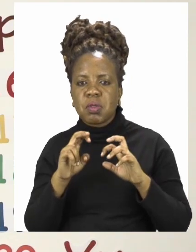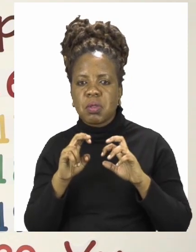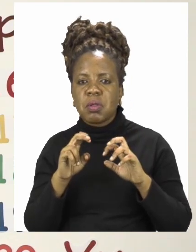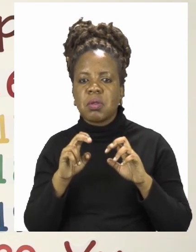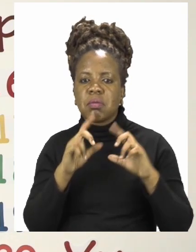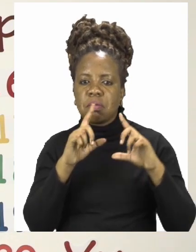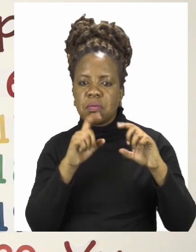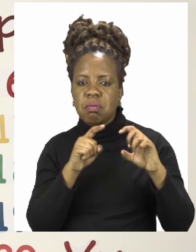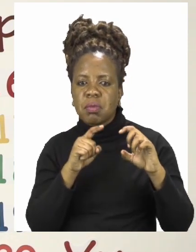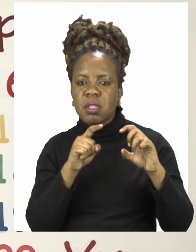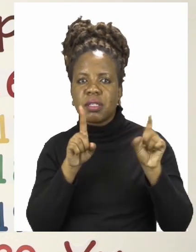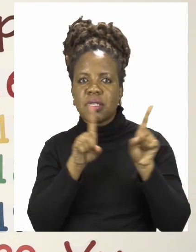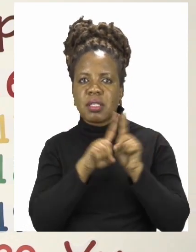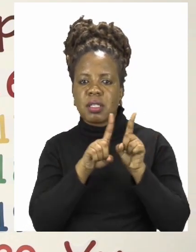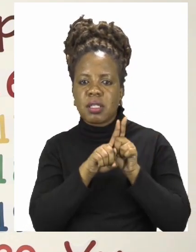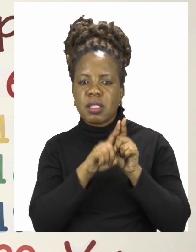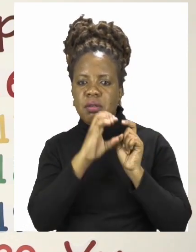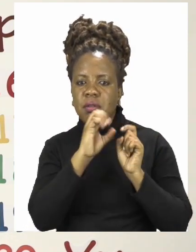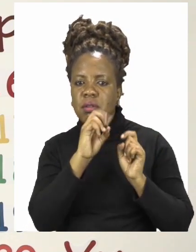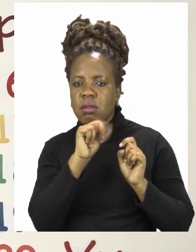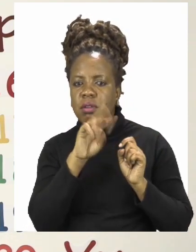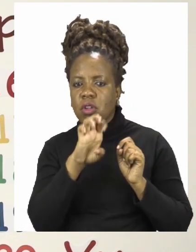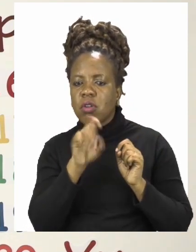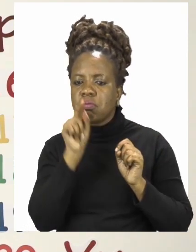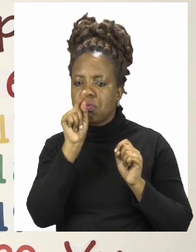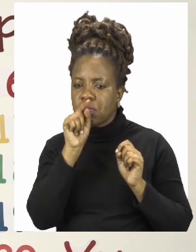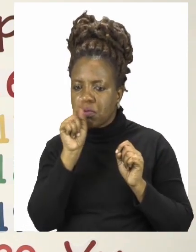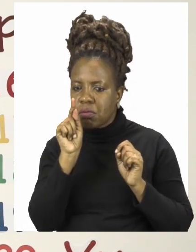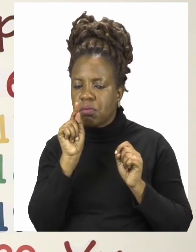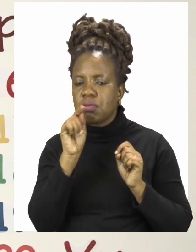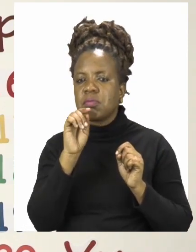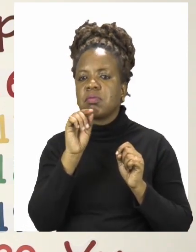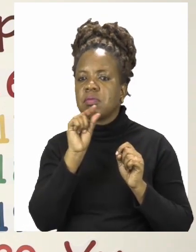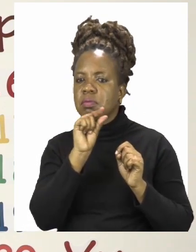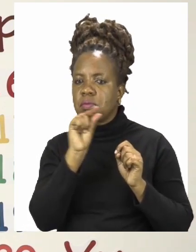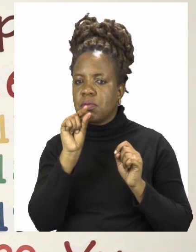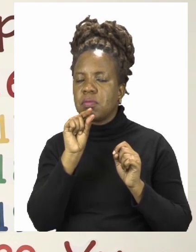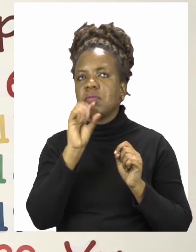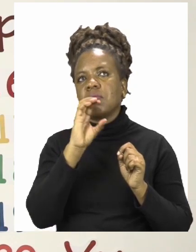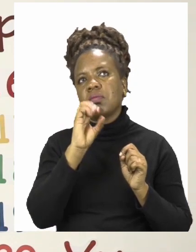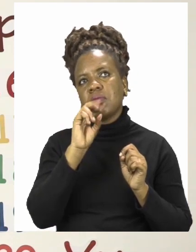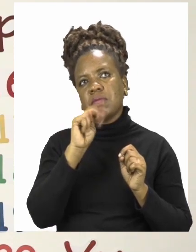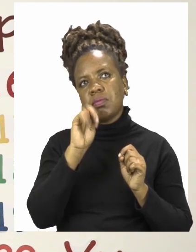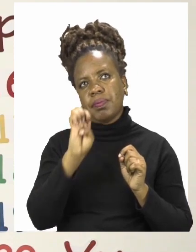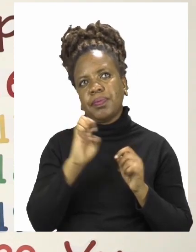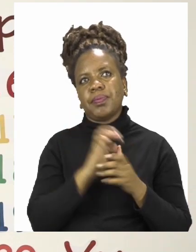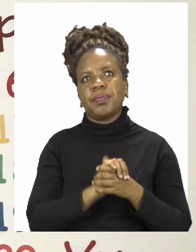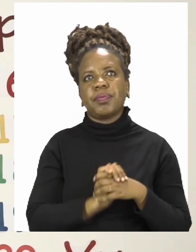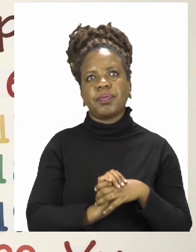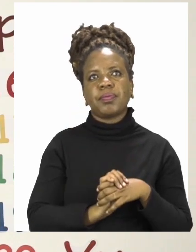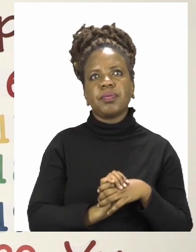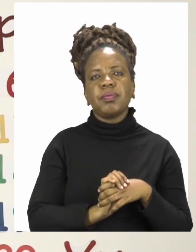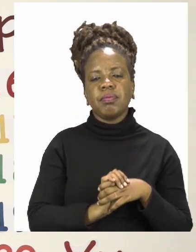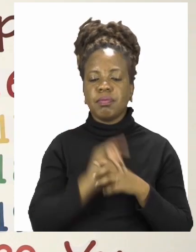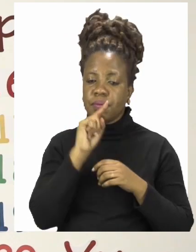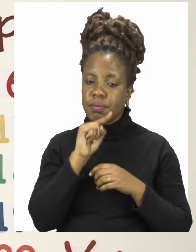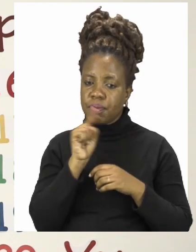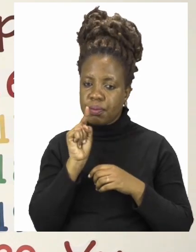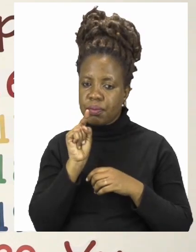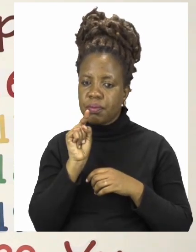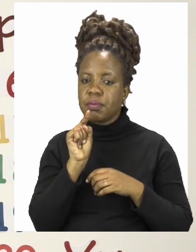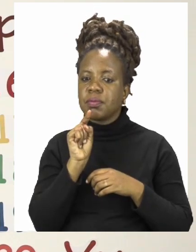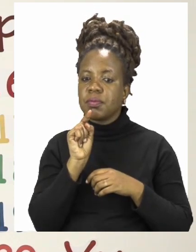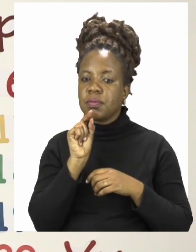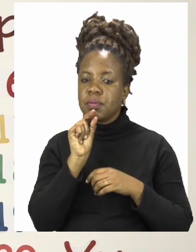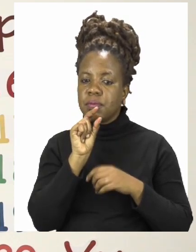I think there are two in there, so try and look for them. So please tick the box that says cone for this